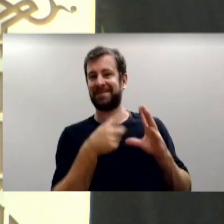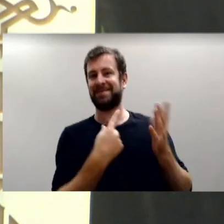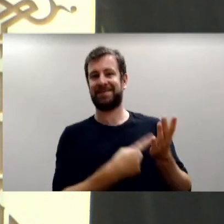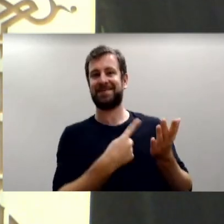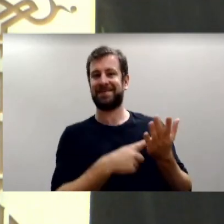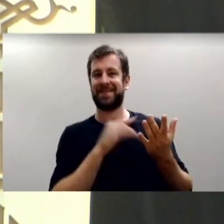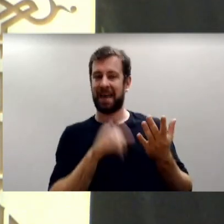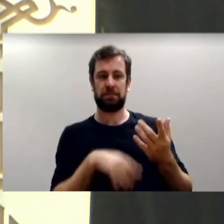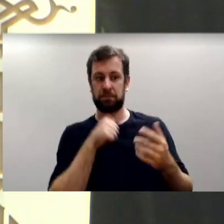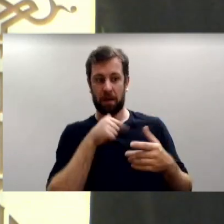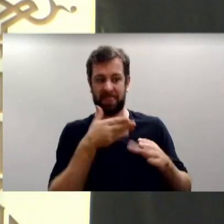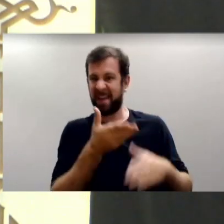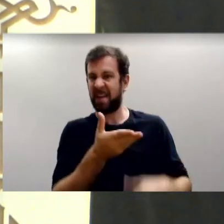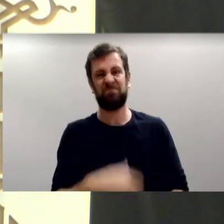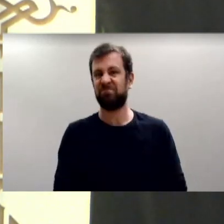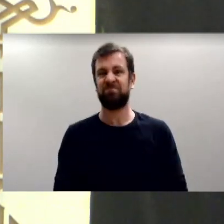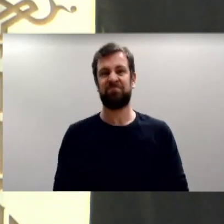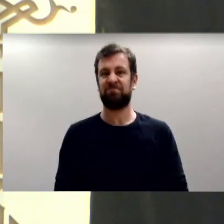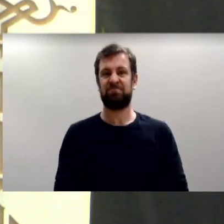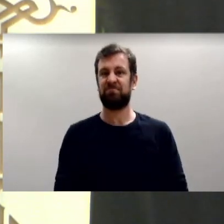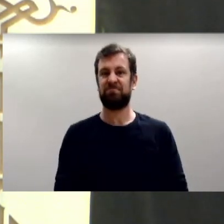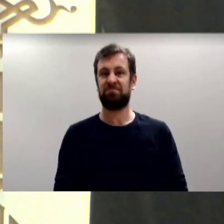It's not there.